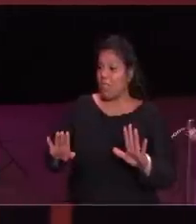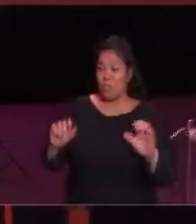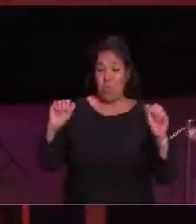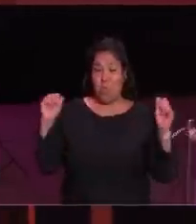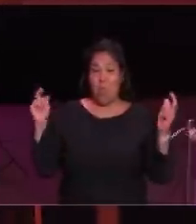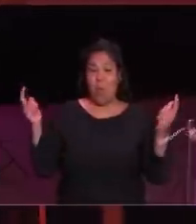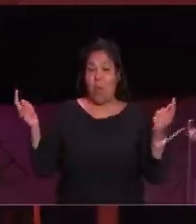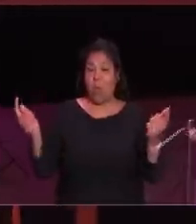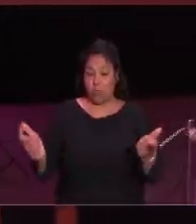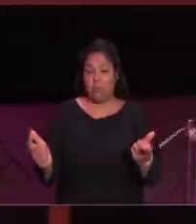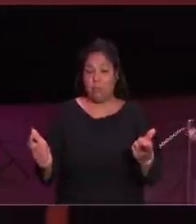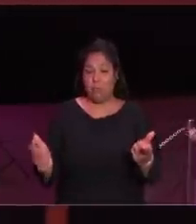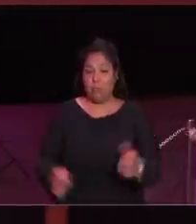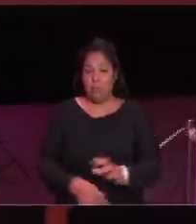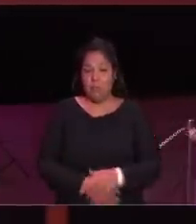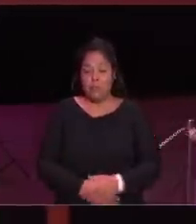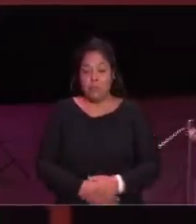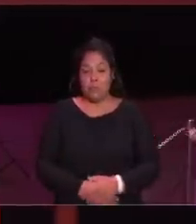todos.